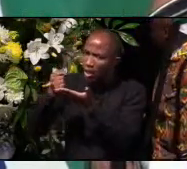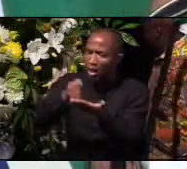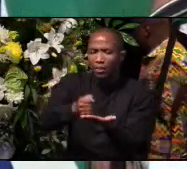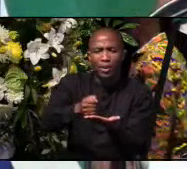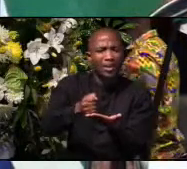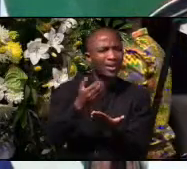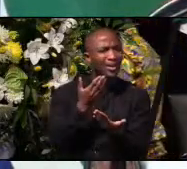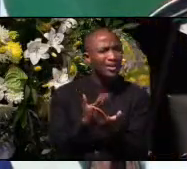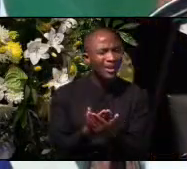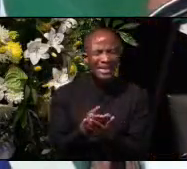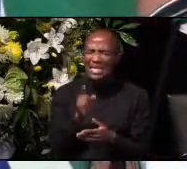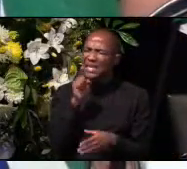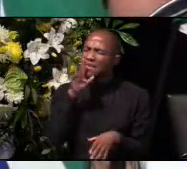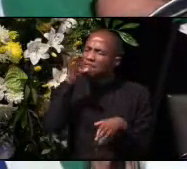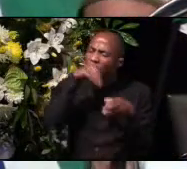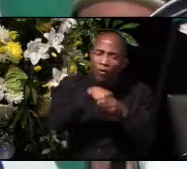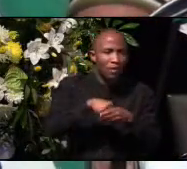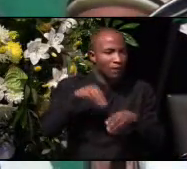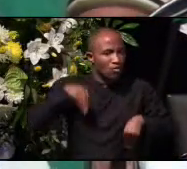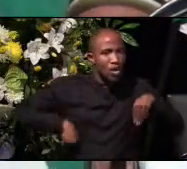enablers of corruption